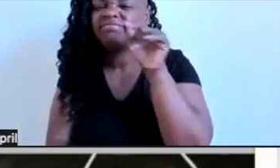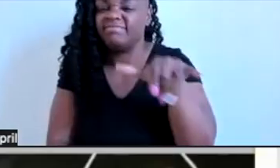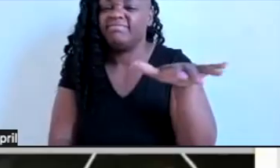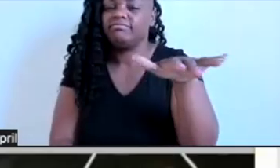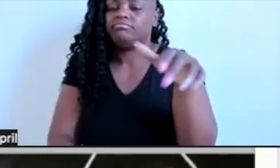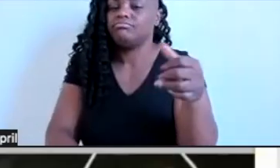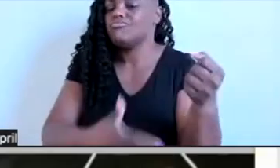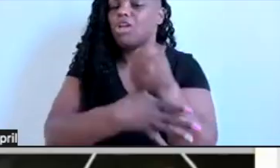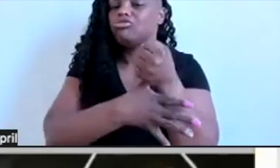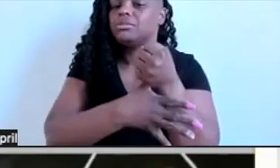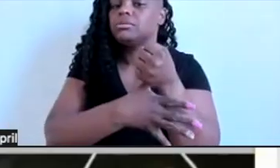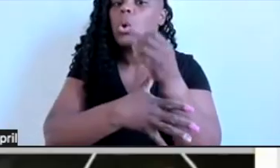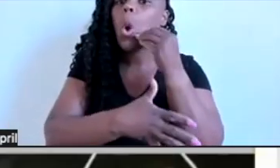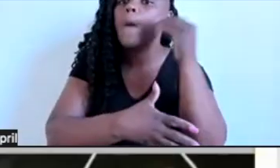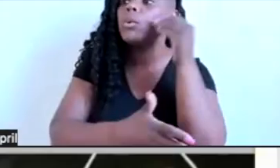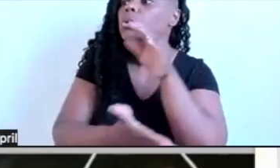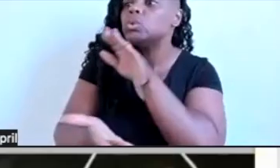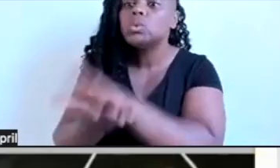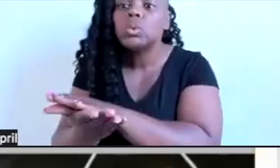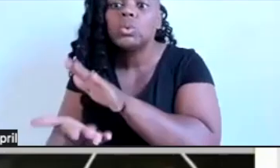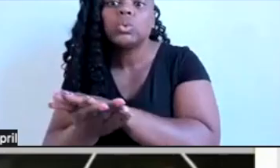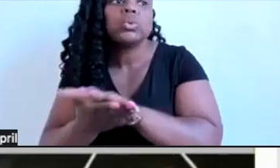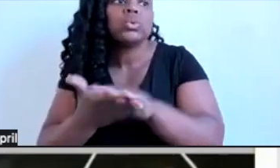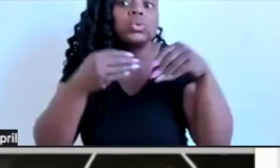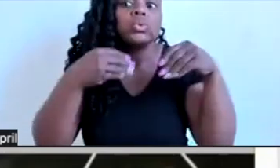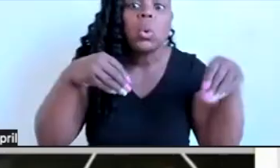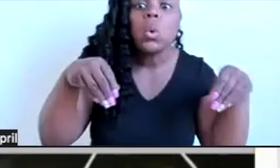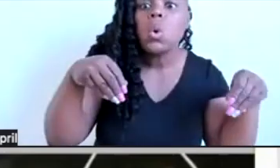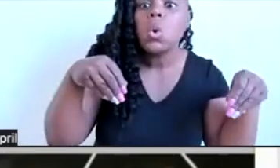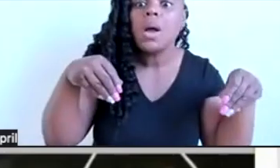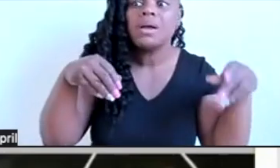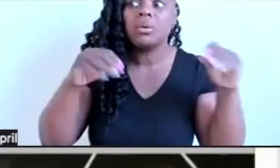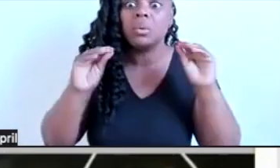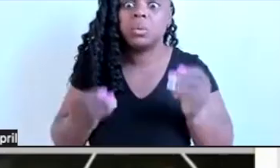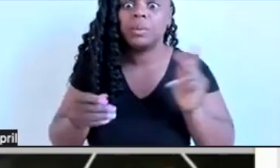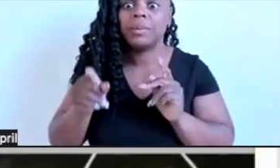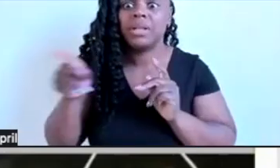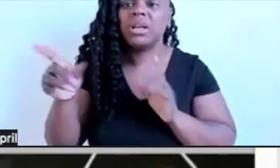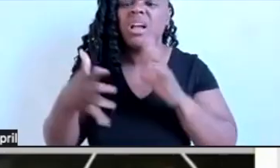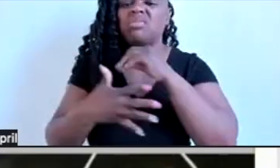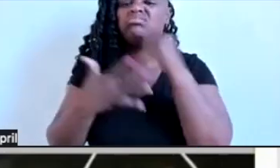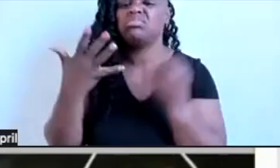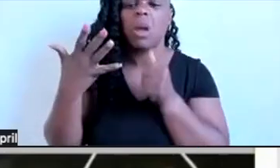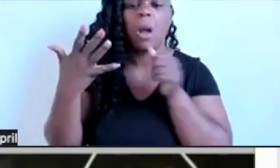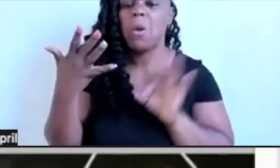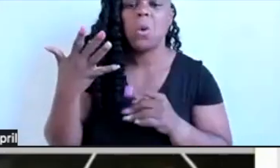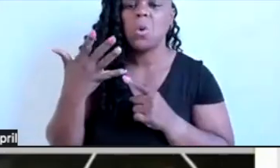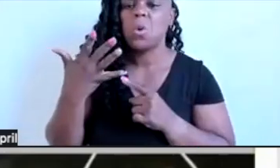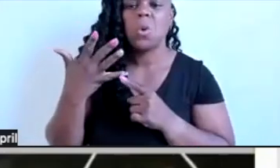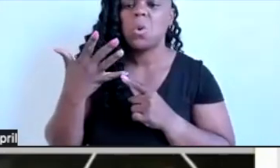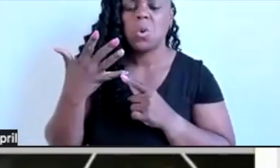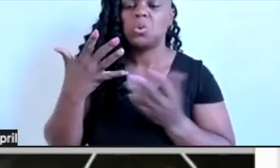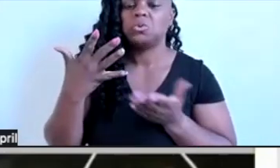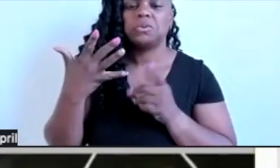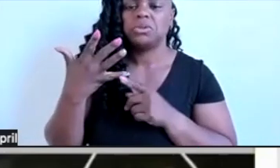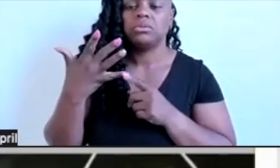receive service. But many emergencies that occur after an earthquake need to be addressed immediately. That's why we're glad